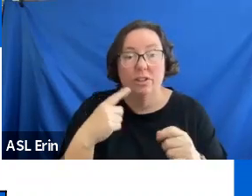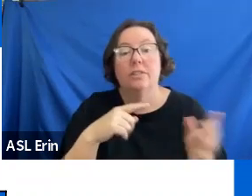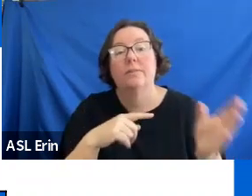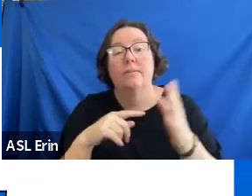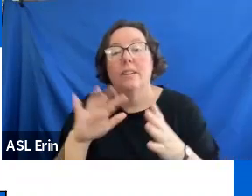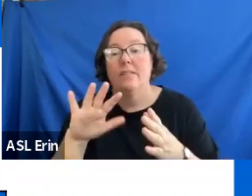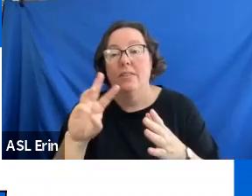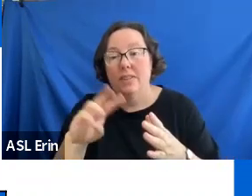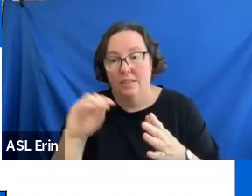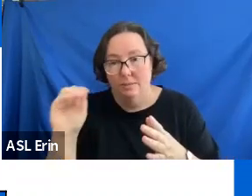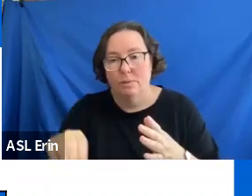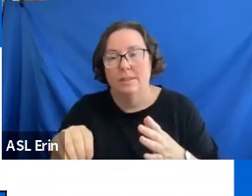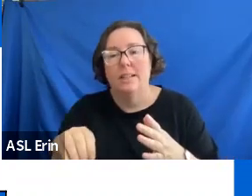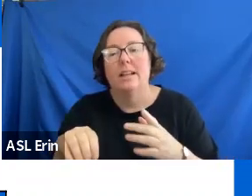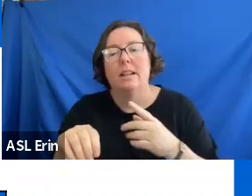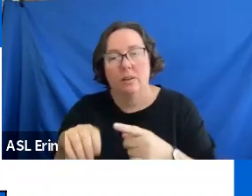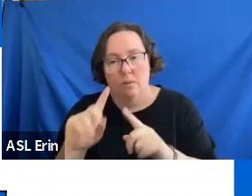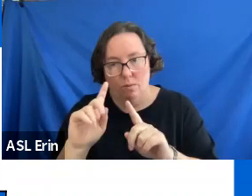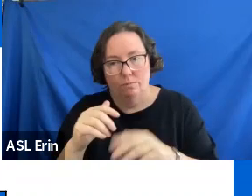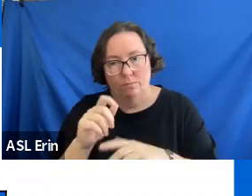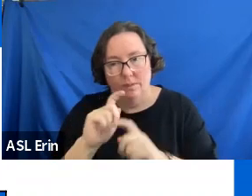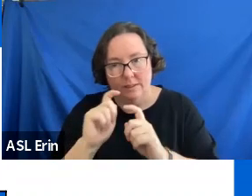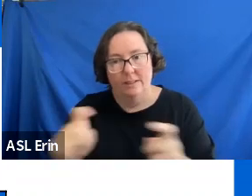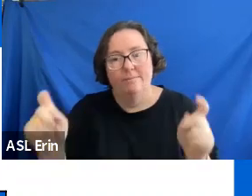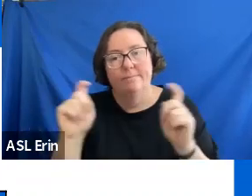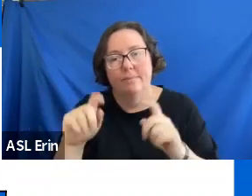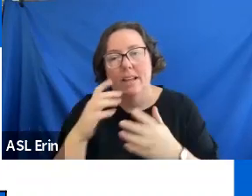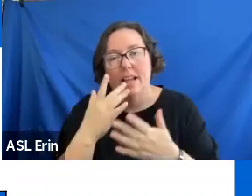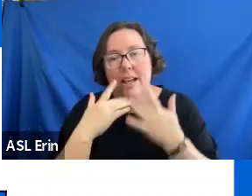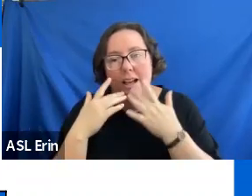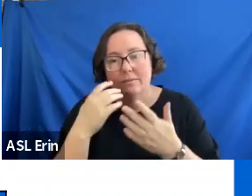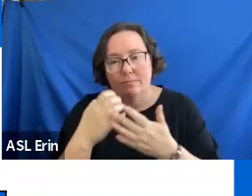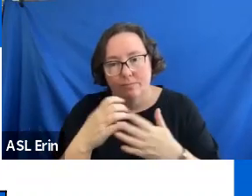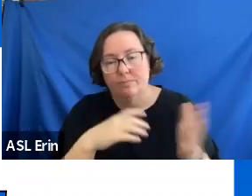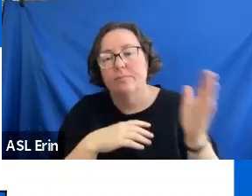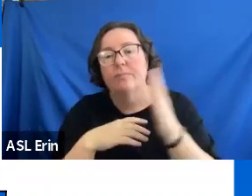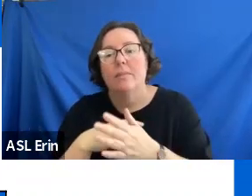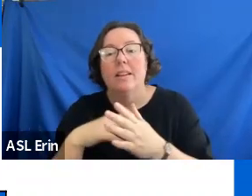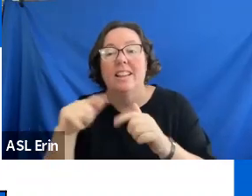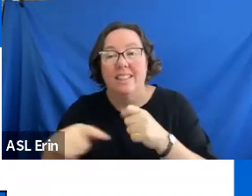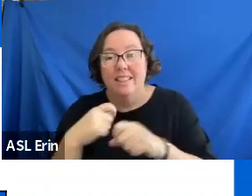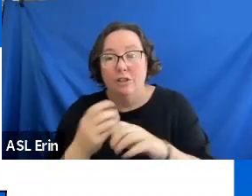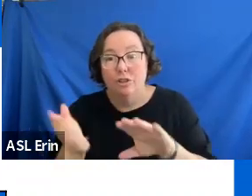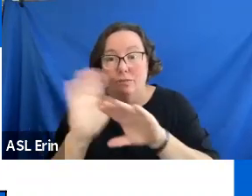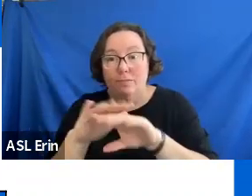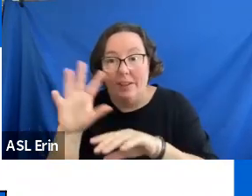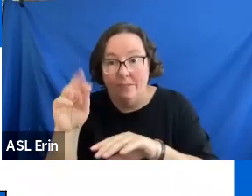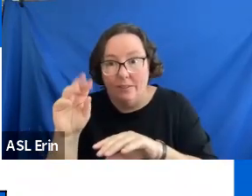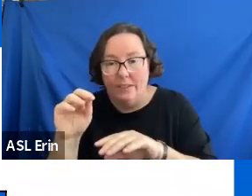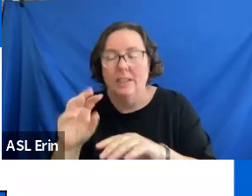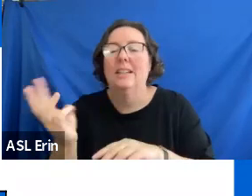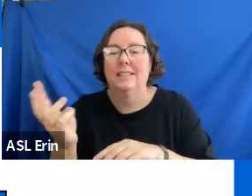56% went to economically disadvantaged students. There were 50 this year, and